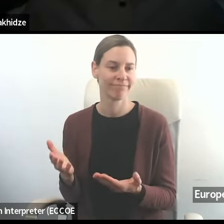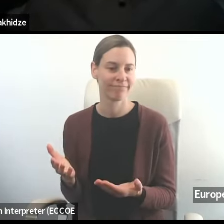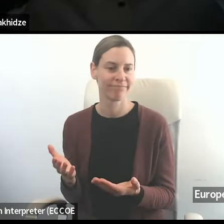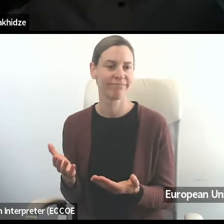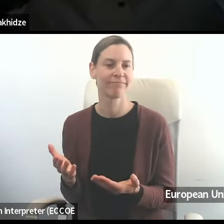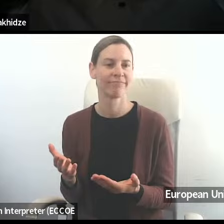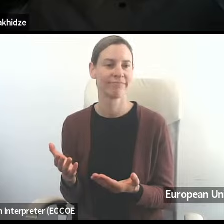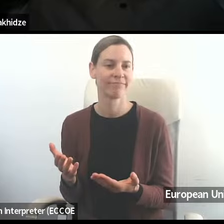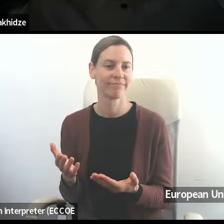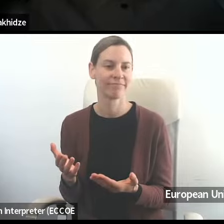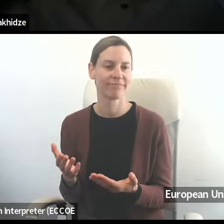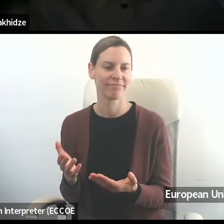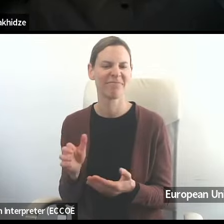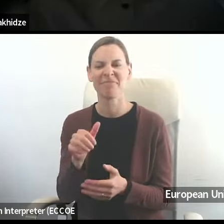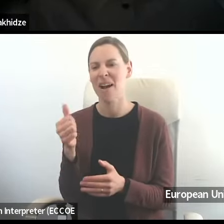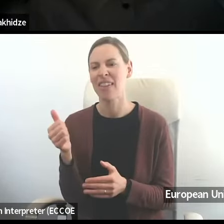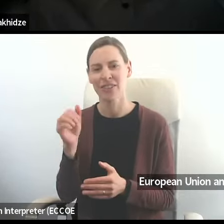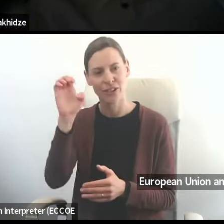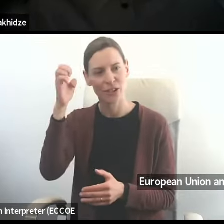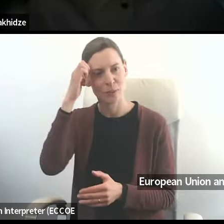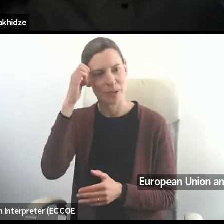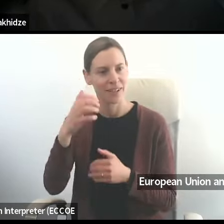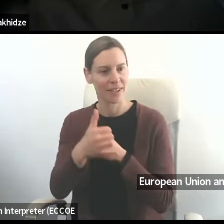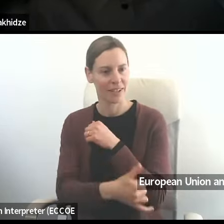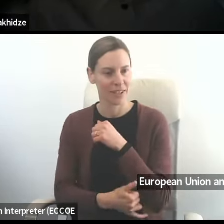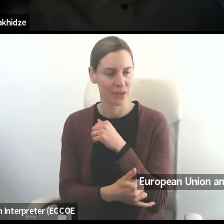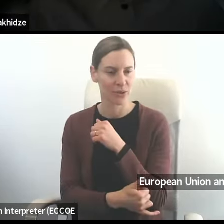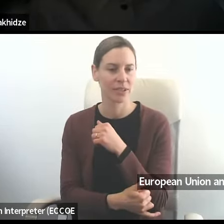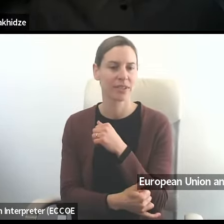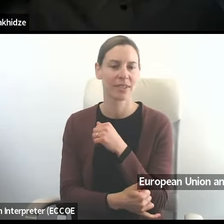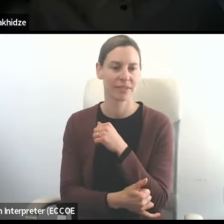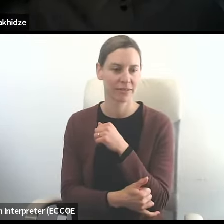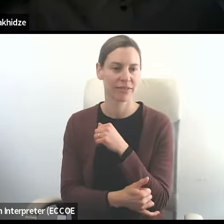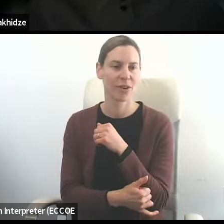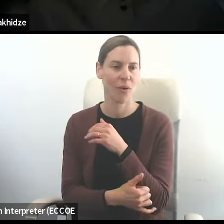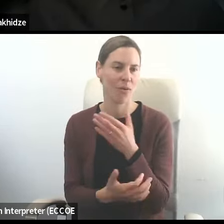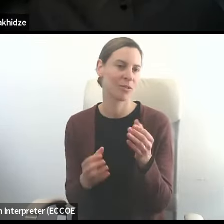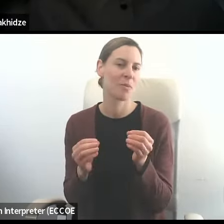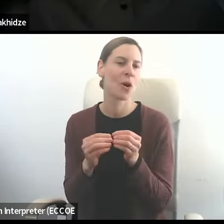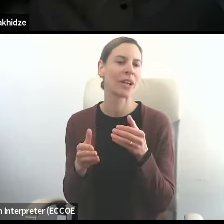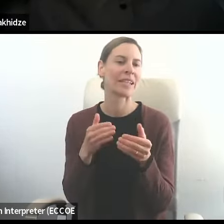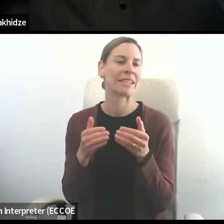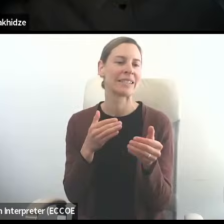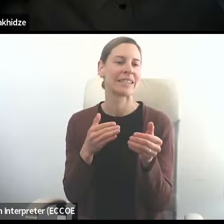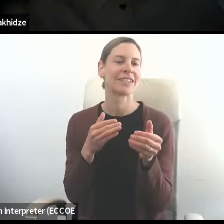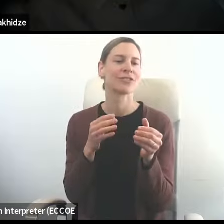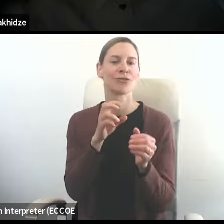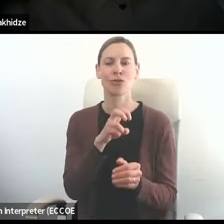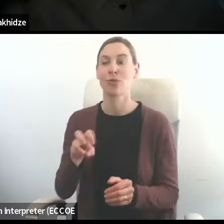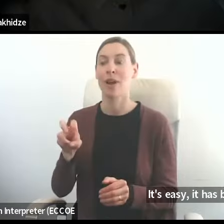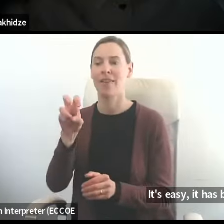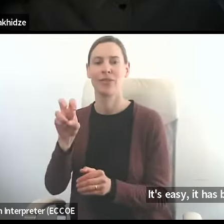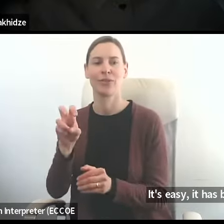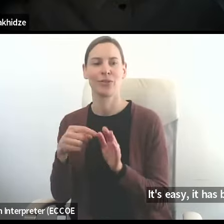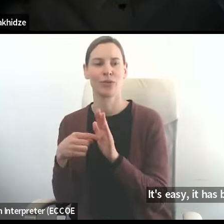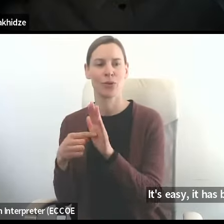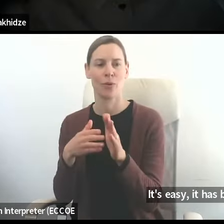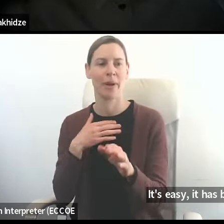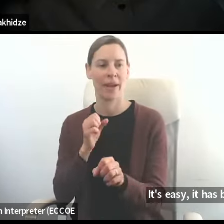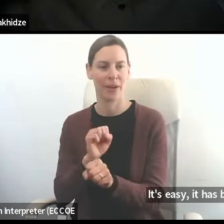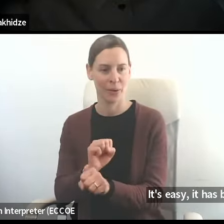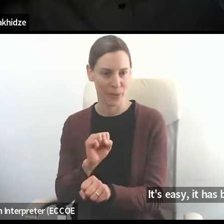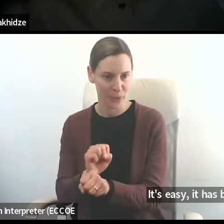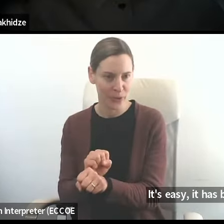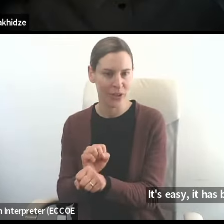associated countries. It has been easier to bring your work there. Like most of the